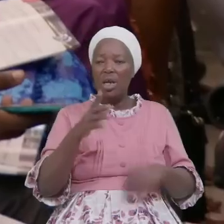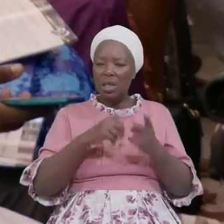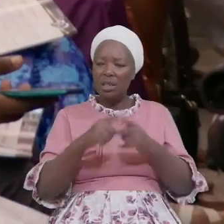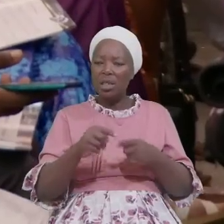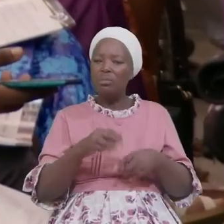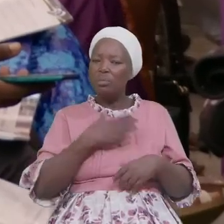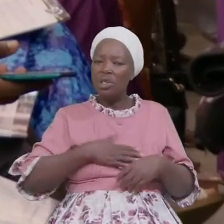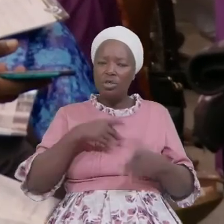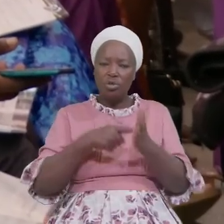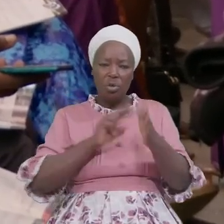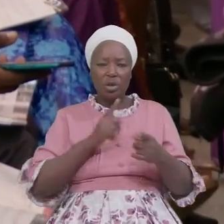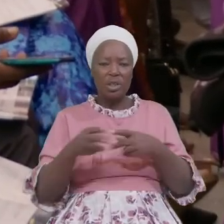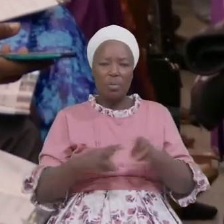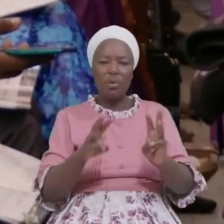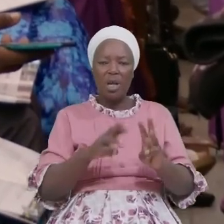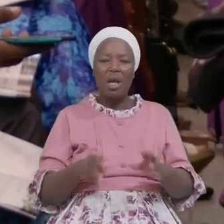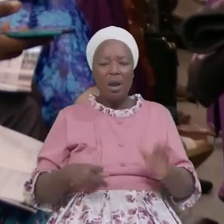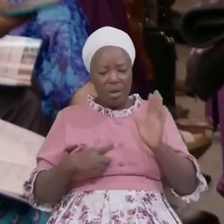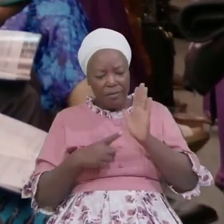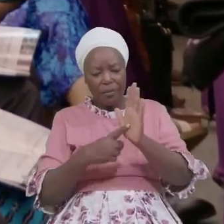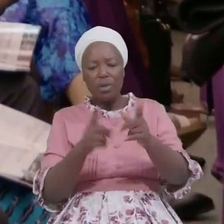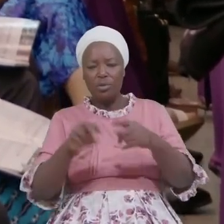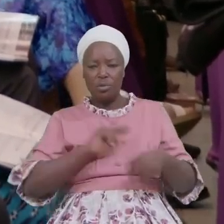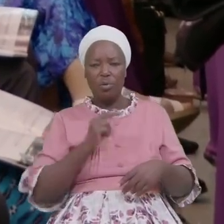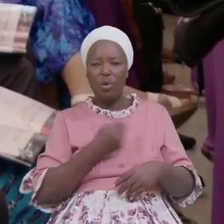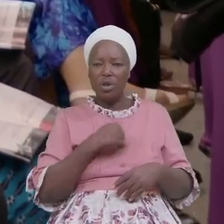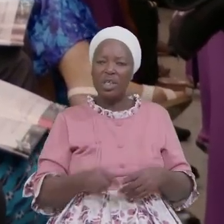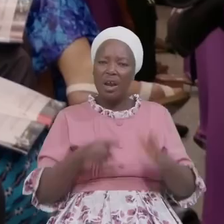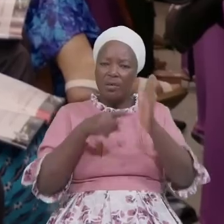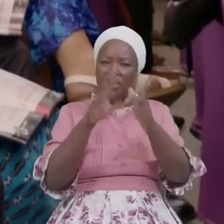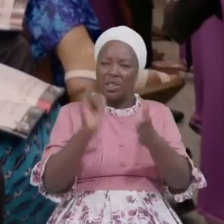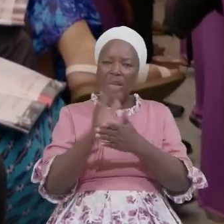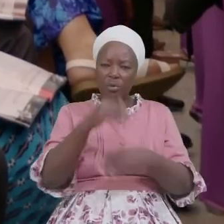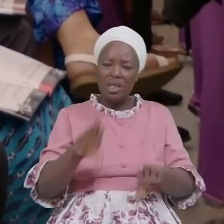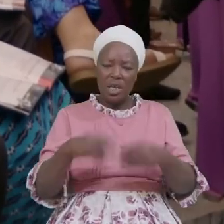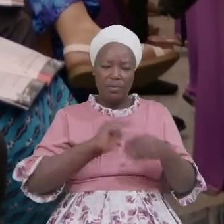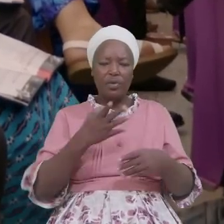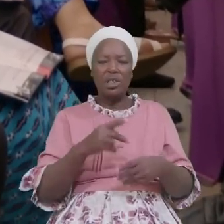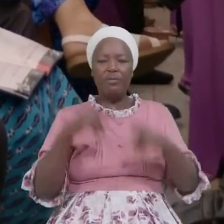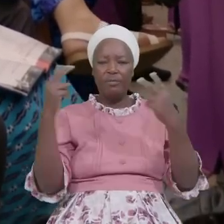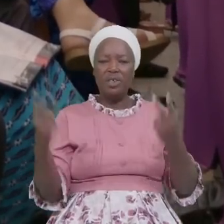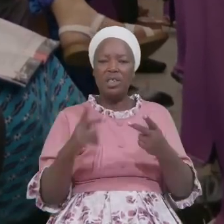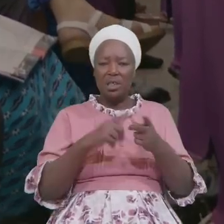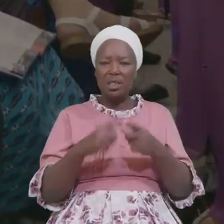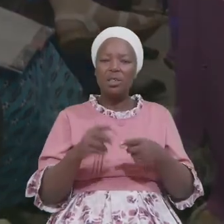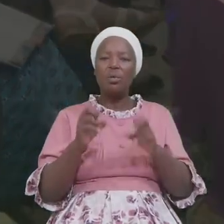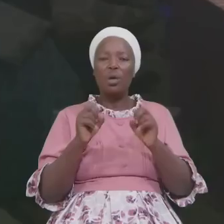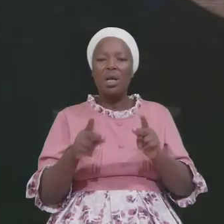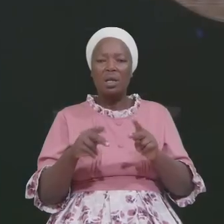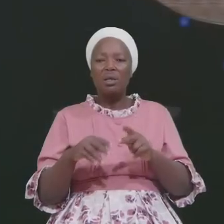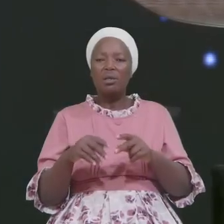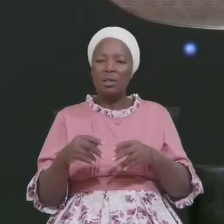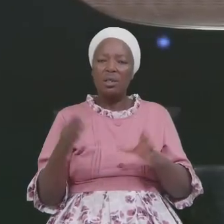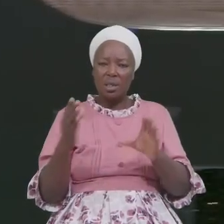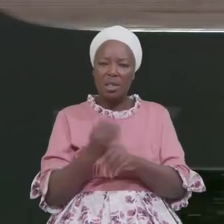way. Reveal to us a revelation that will give us the victory. He said, get me a minstrel that